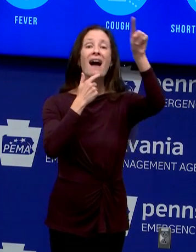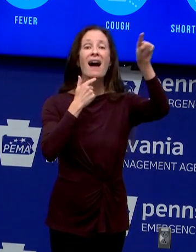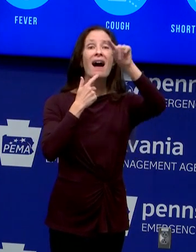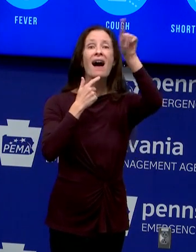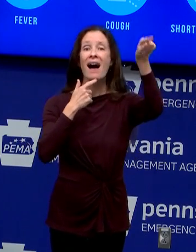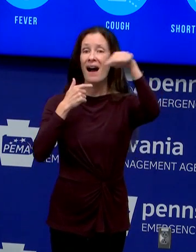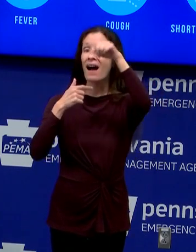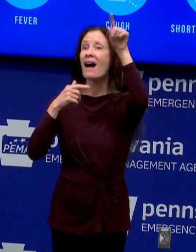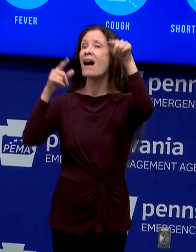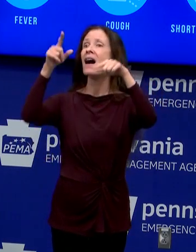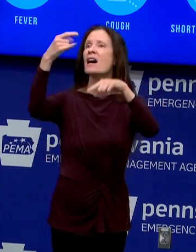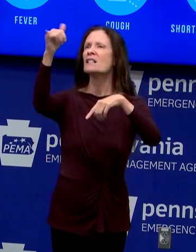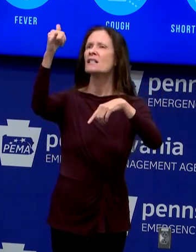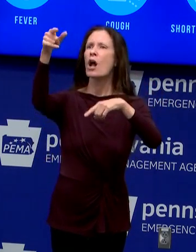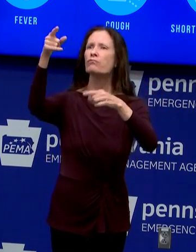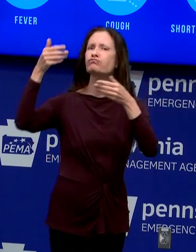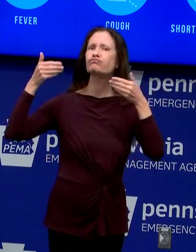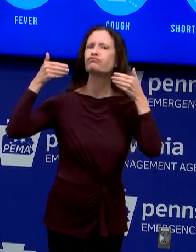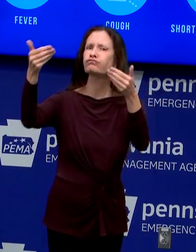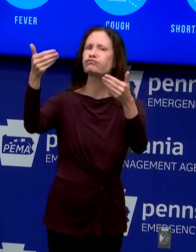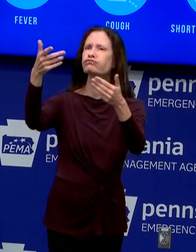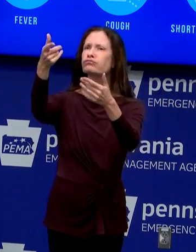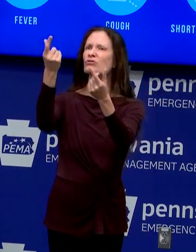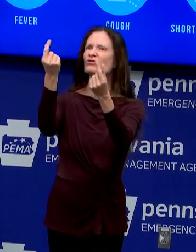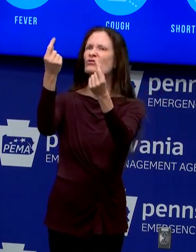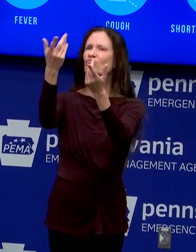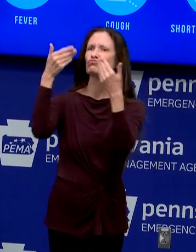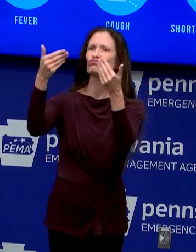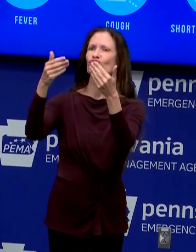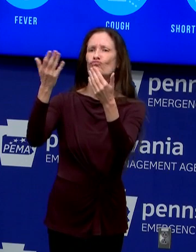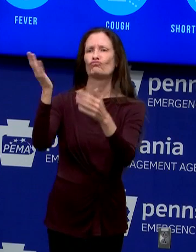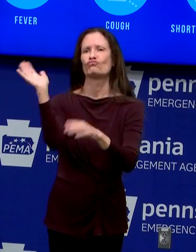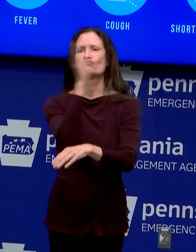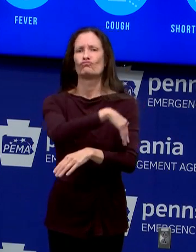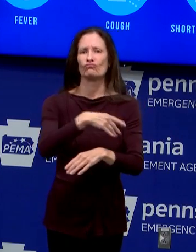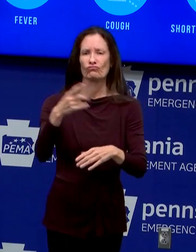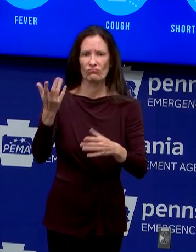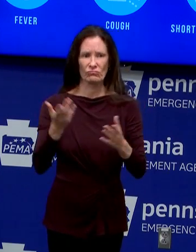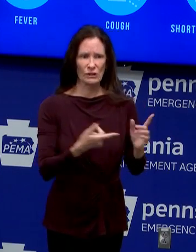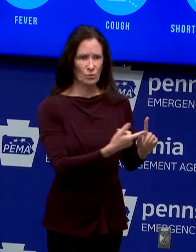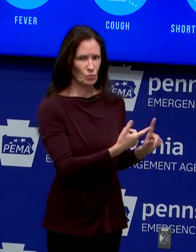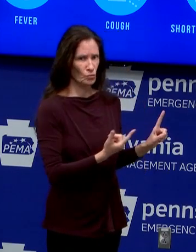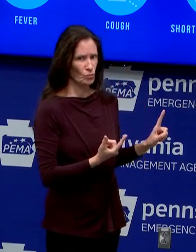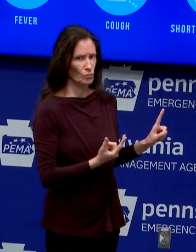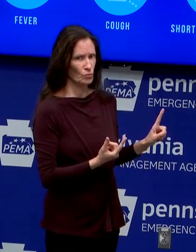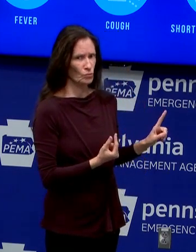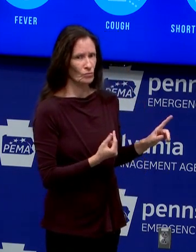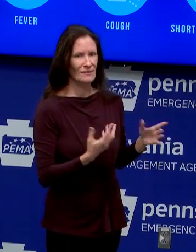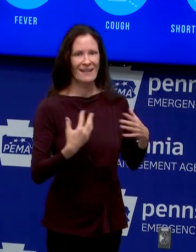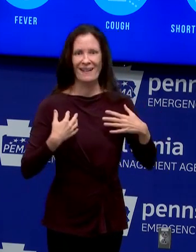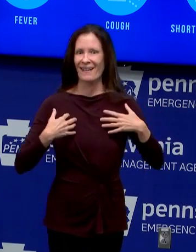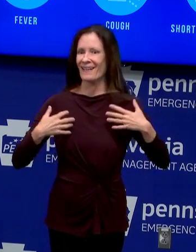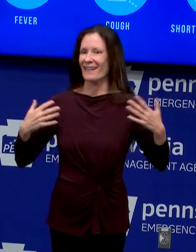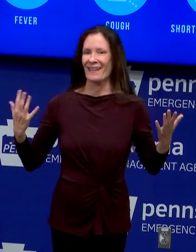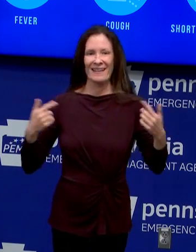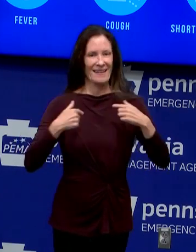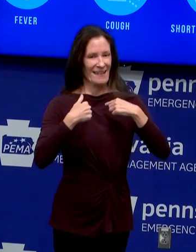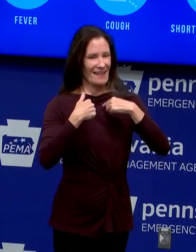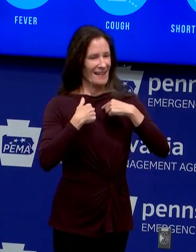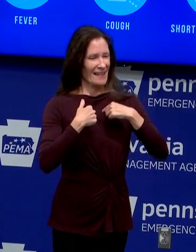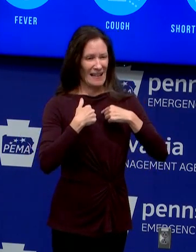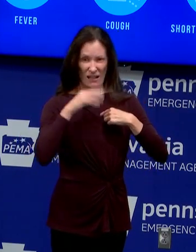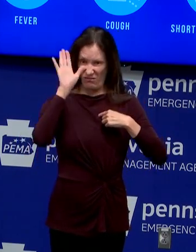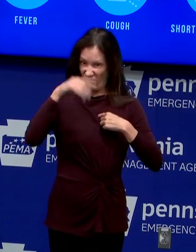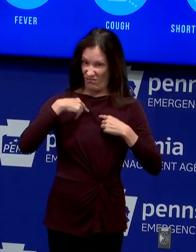more than just the governor and I saying okay. We have really a quite expert team in terms of our epidemiologists and our public health